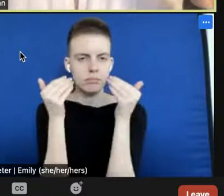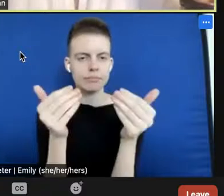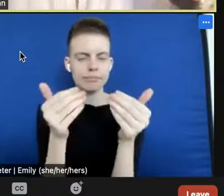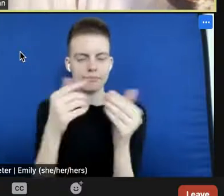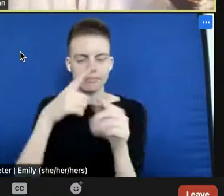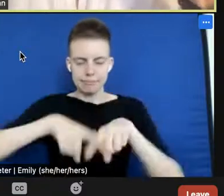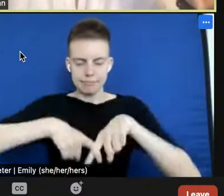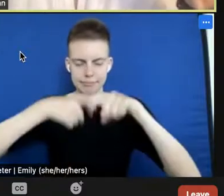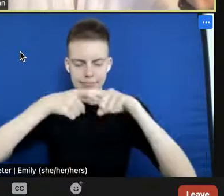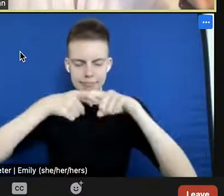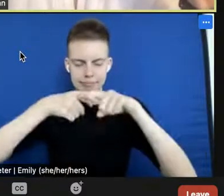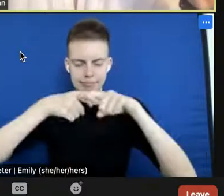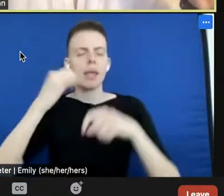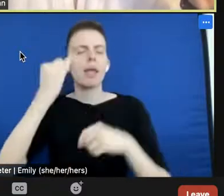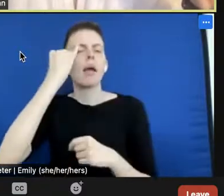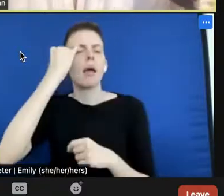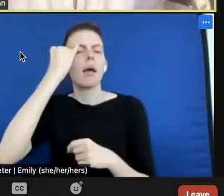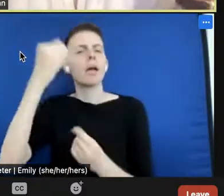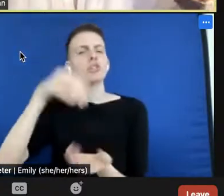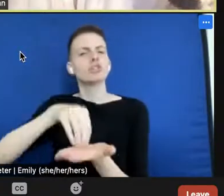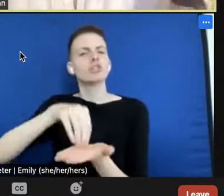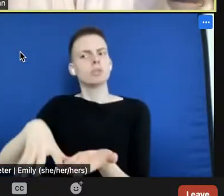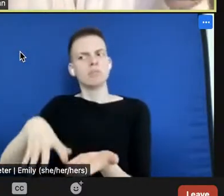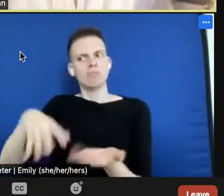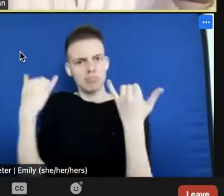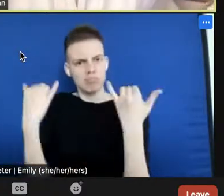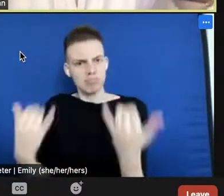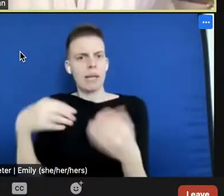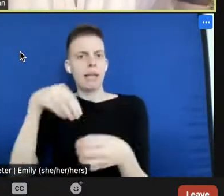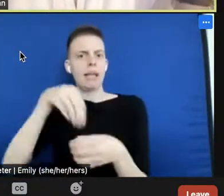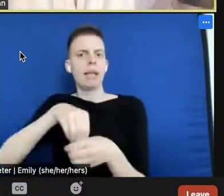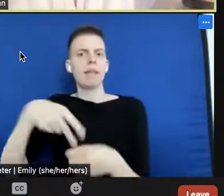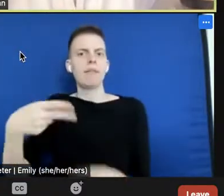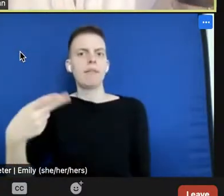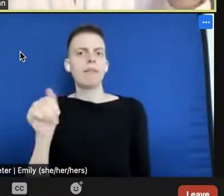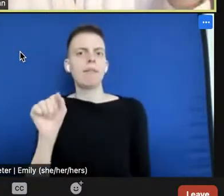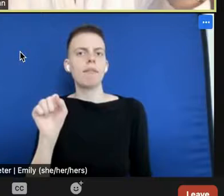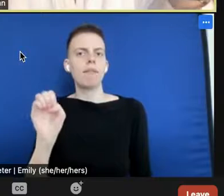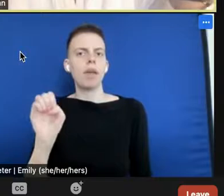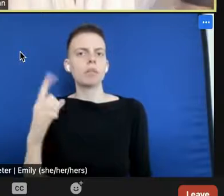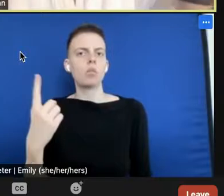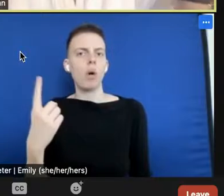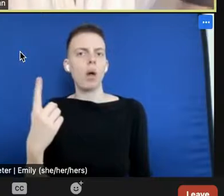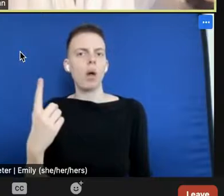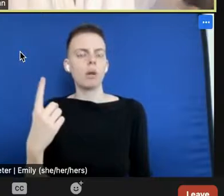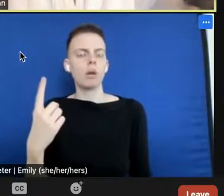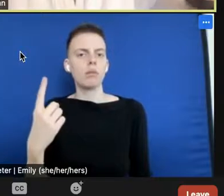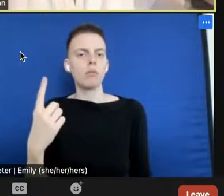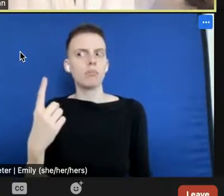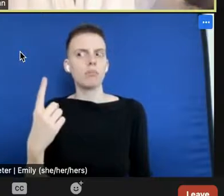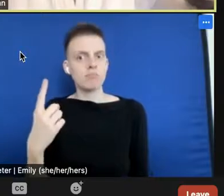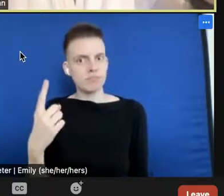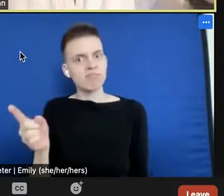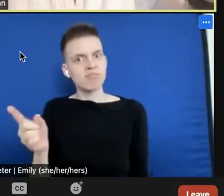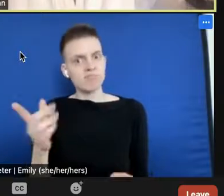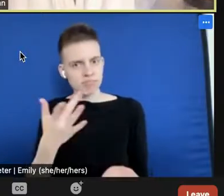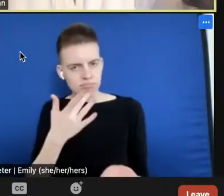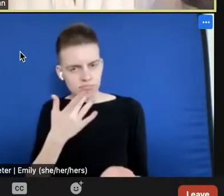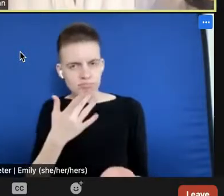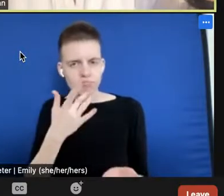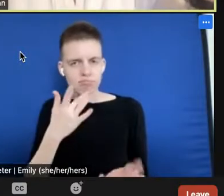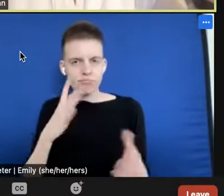you know in phase 1. Stop right now and think about that child in phase 1. They're showing a preference for exploring the